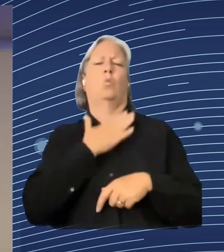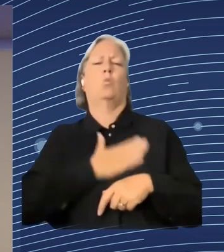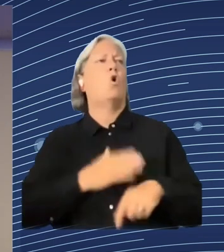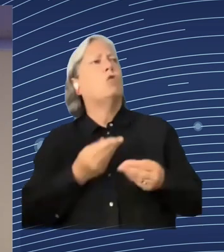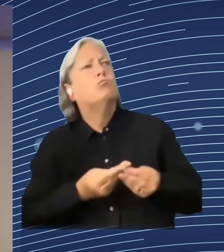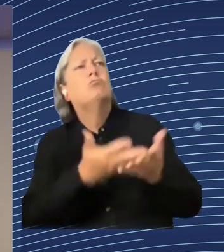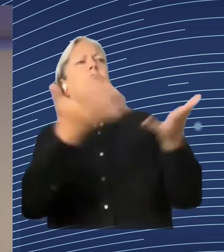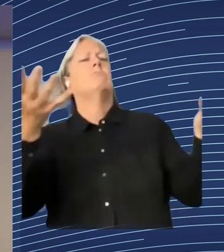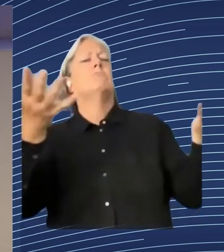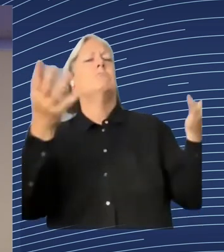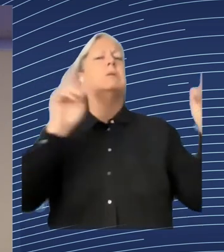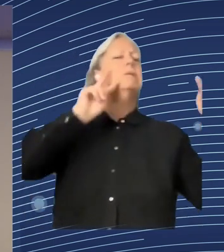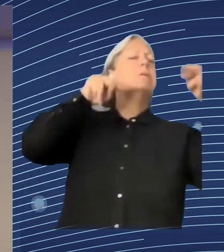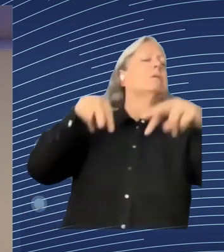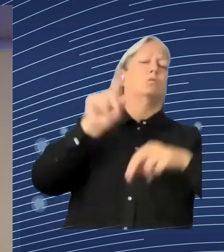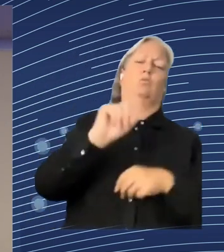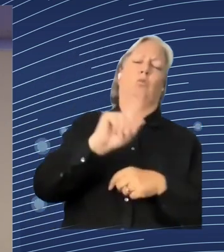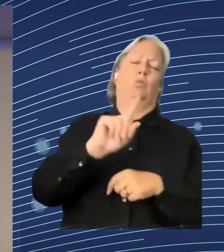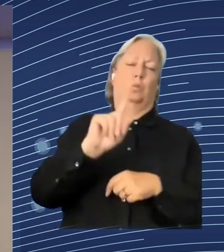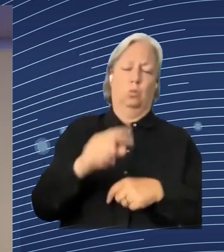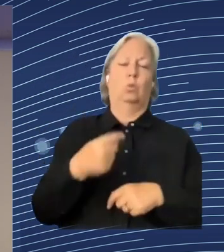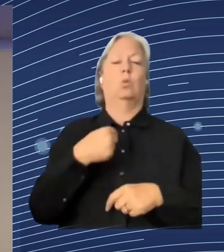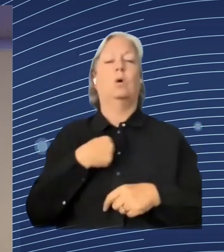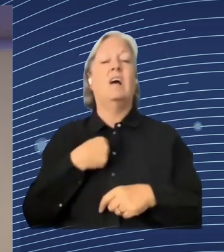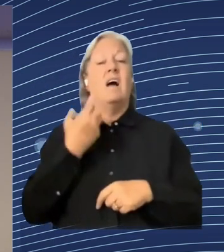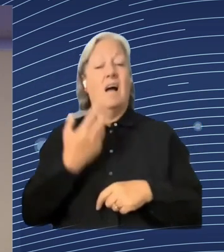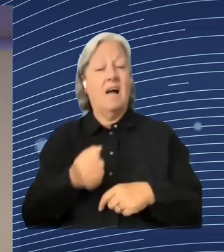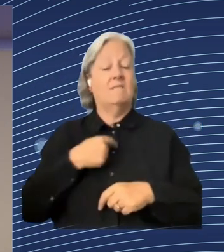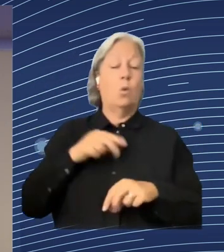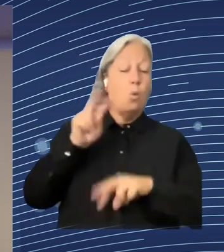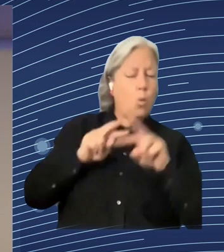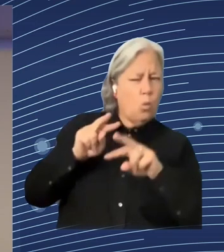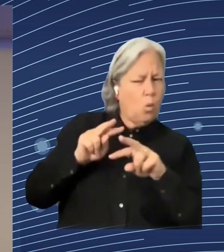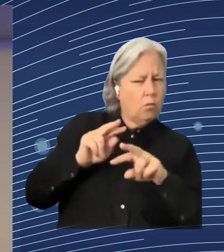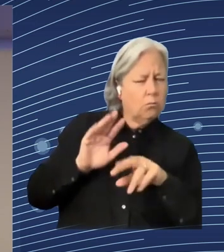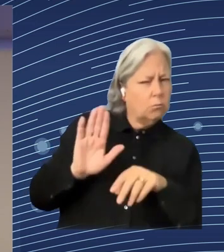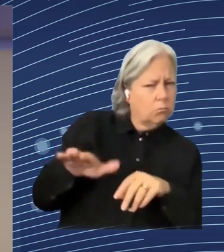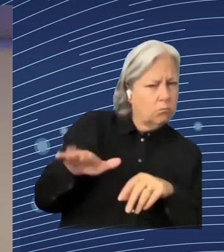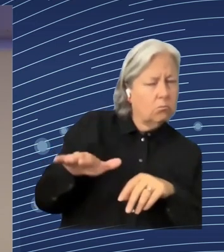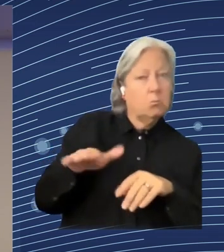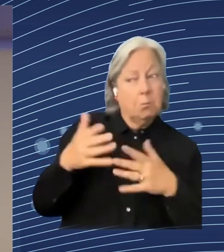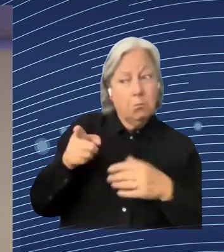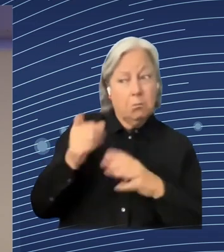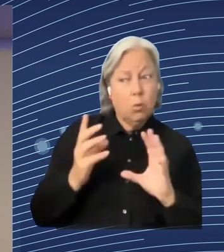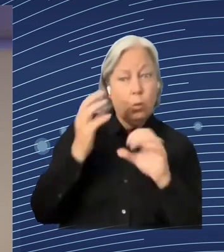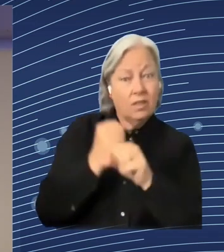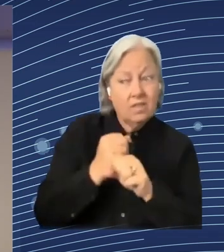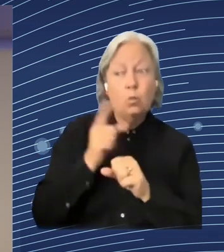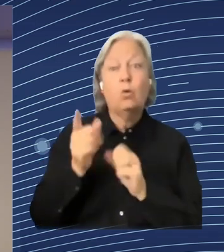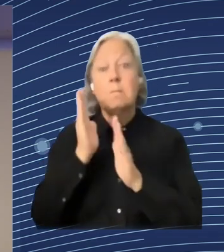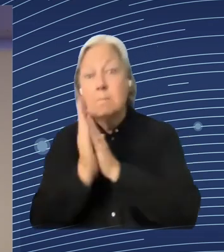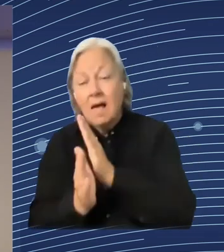do the audit, we say to them, like, obviously, in terms of the conclusions, if they passed it or not, or if they just